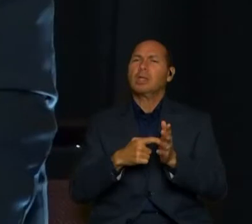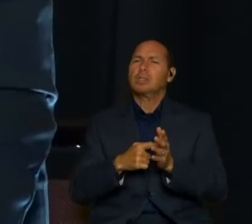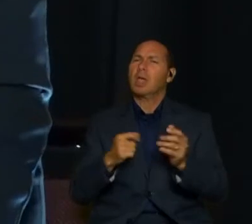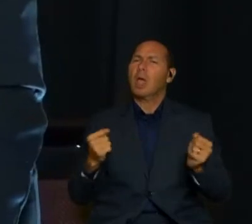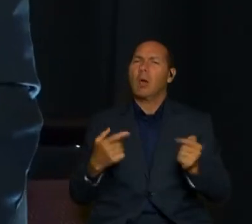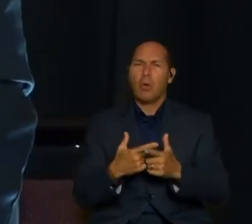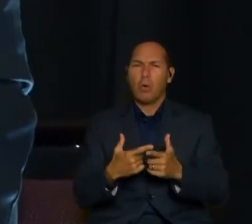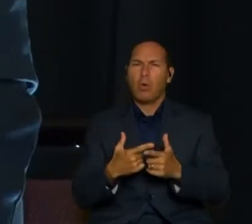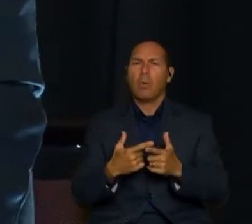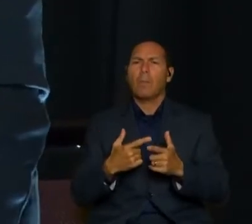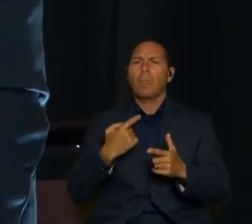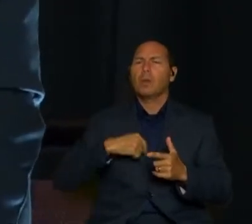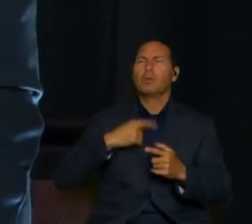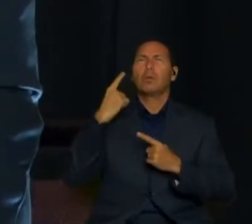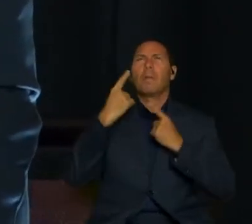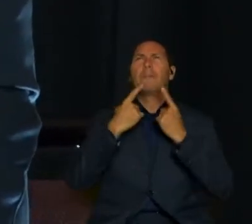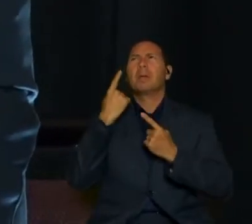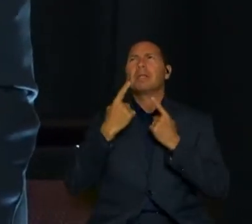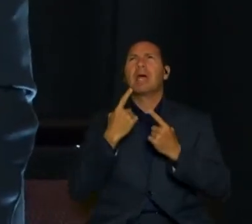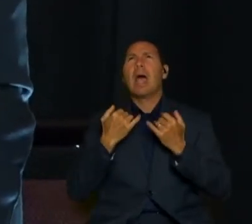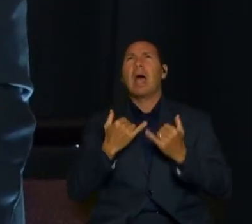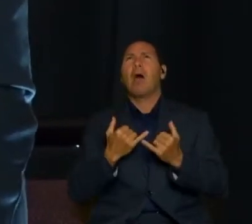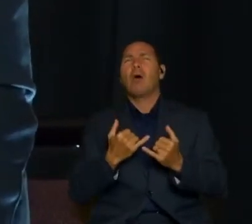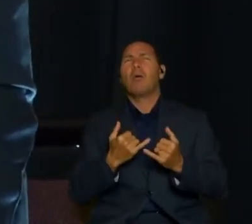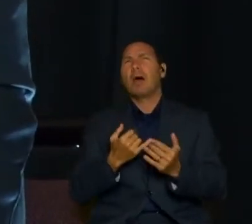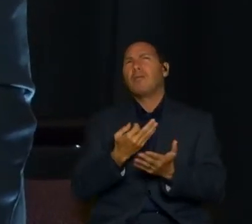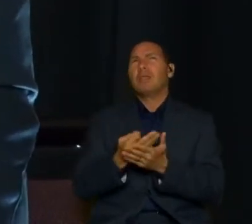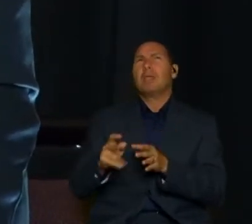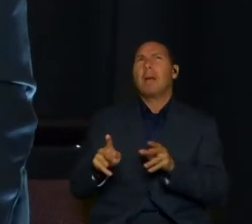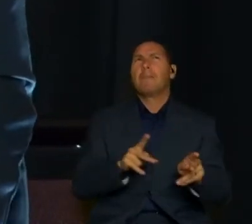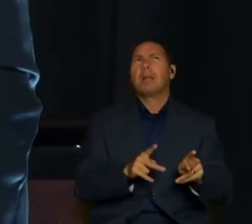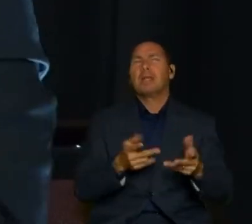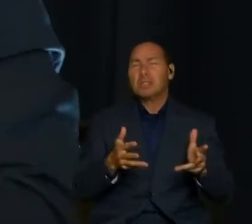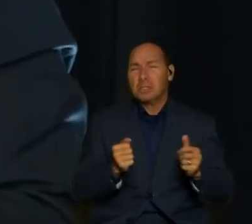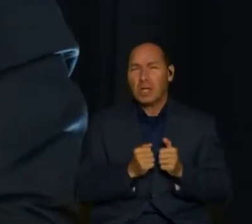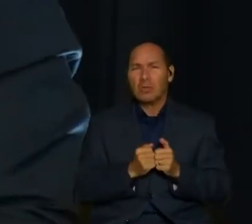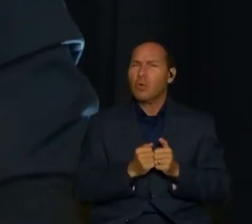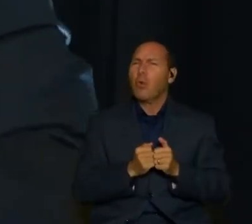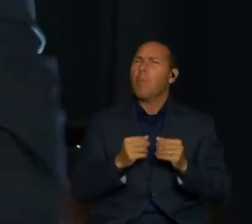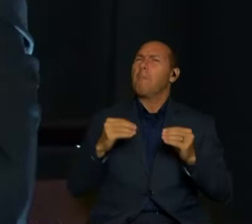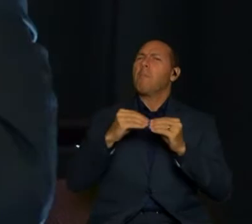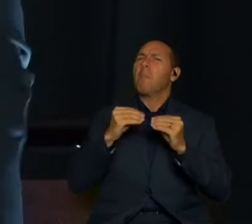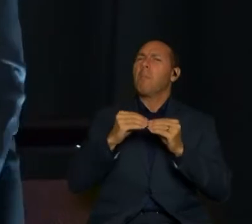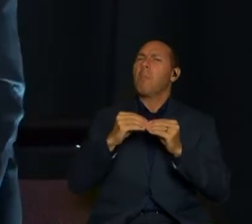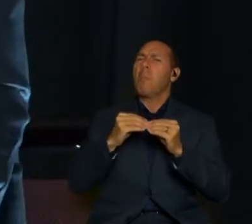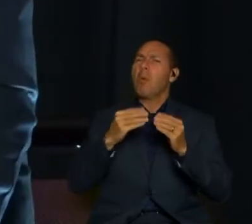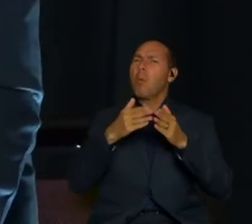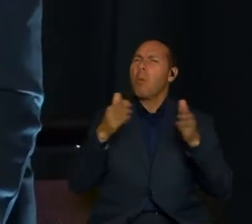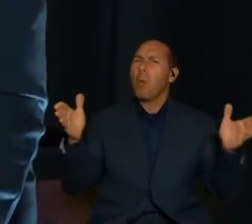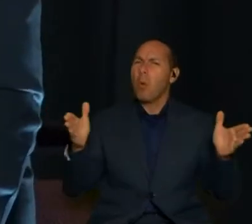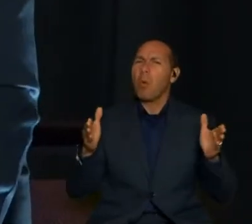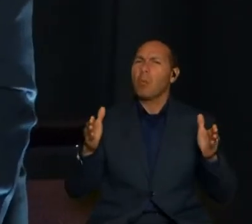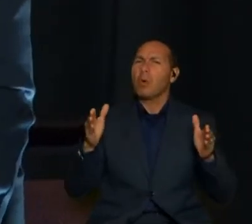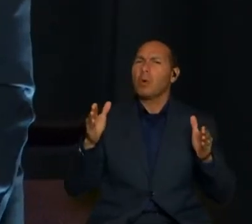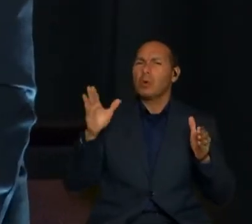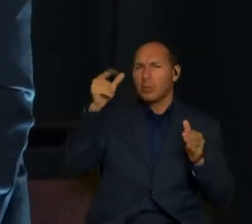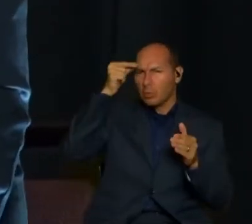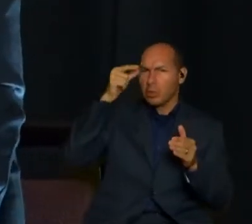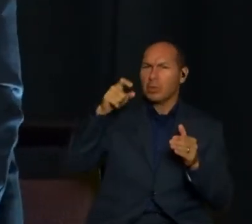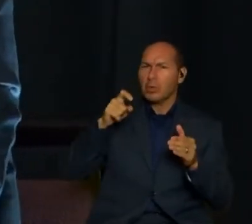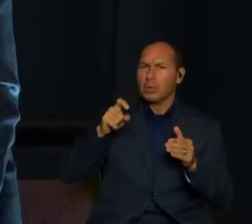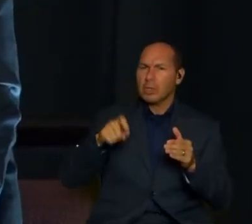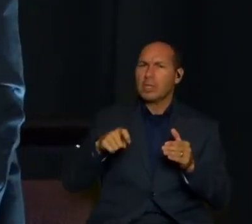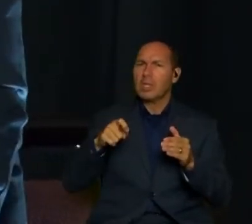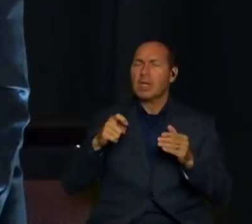think beyond the confines of the fiscal plan alone. And the people of Puerto Rico deserve to be governed by the